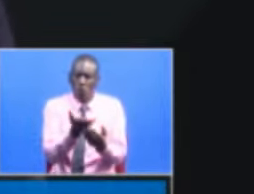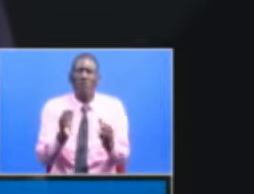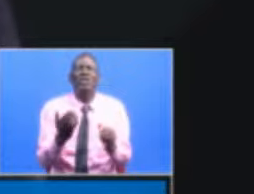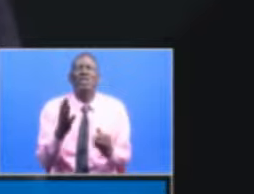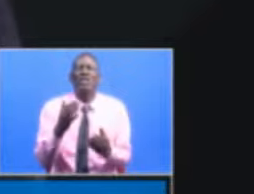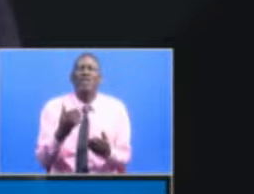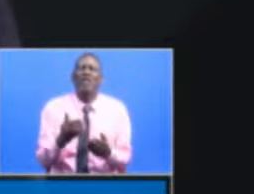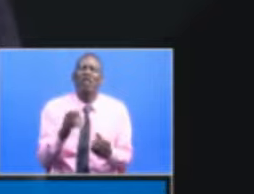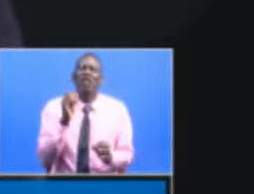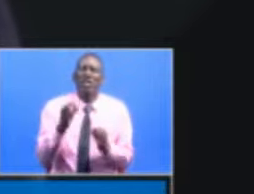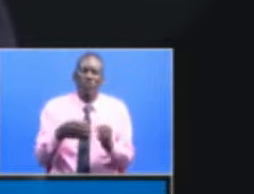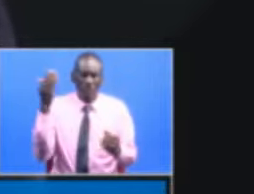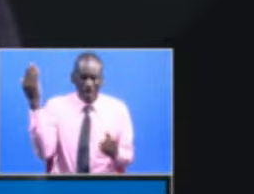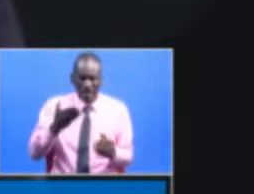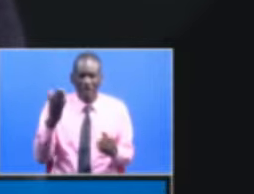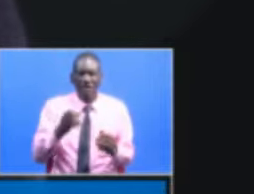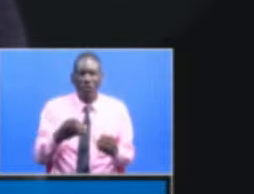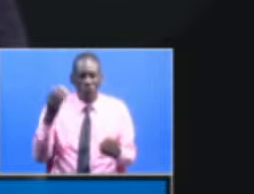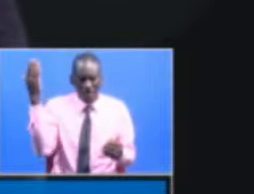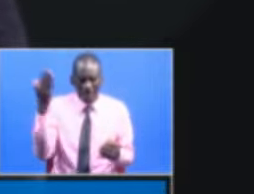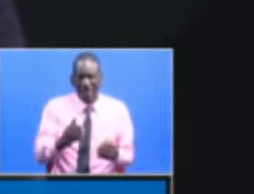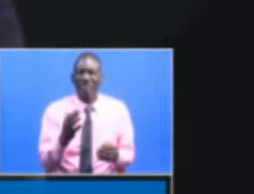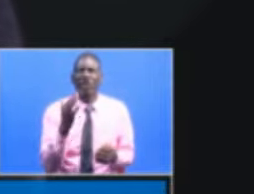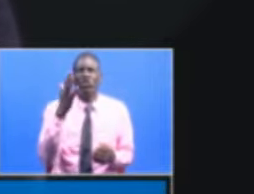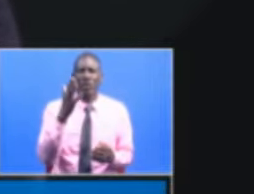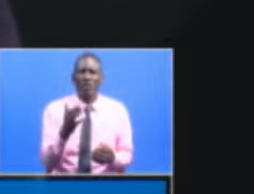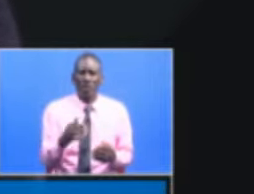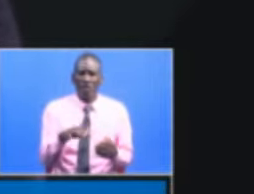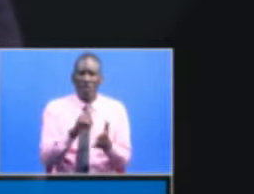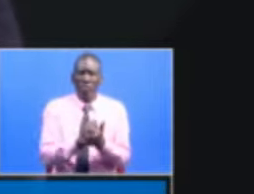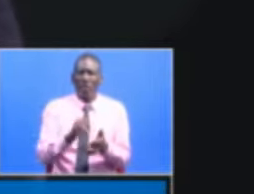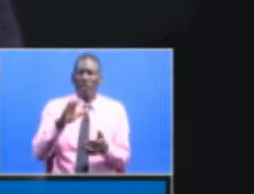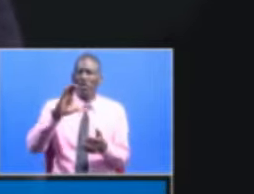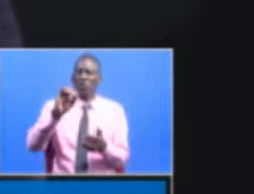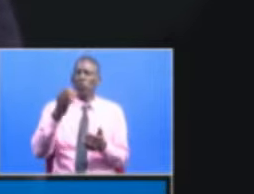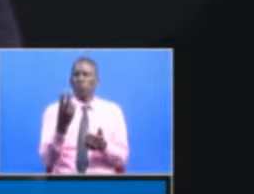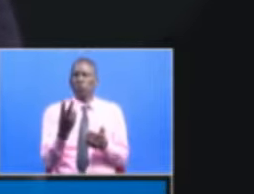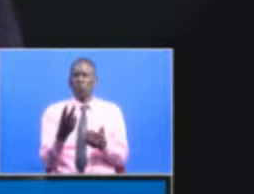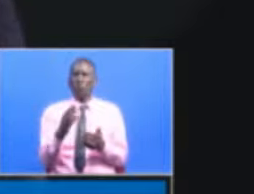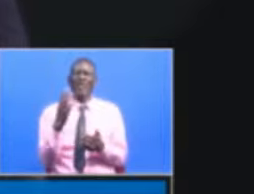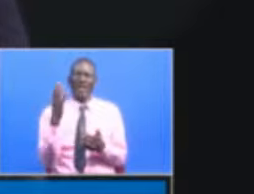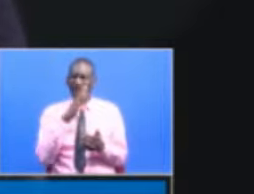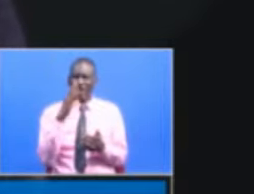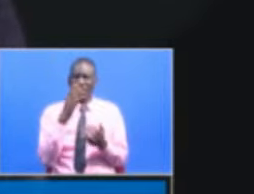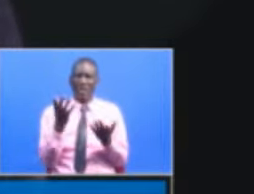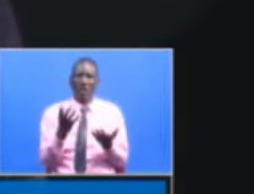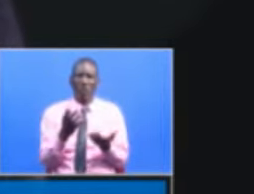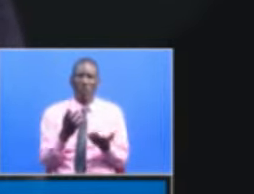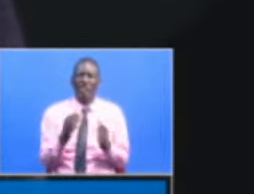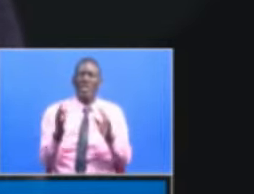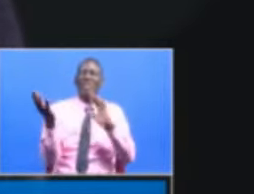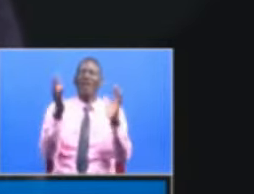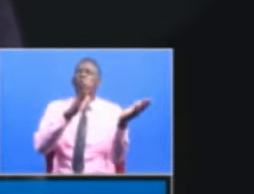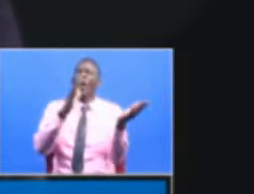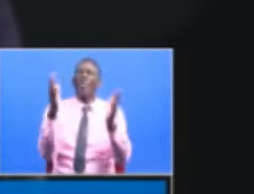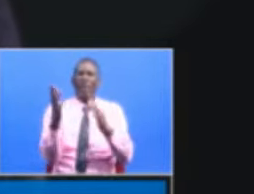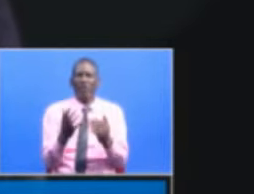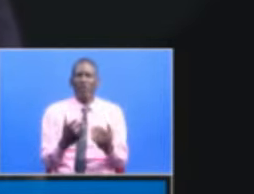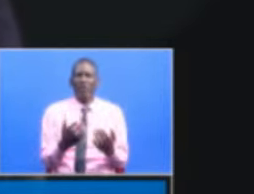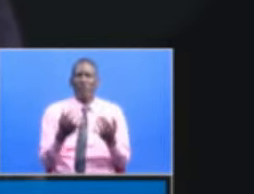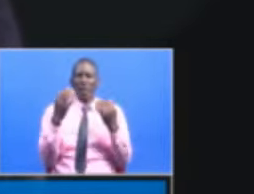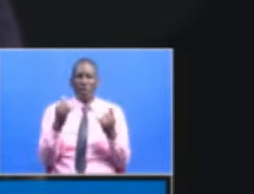into the atmosphere, when you kill a tree, and that carbon is gases are released into the atmosphere, they, you